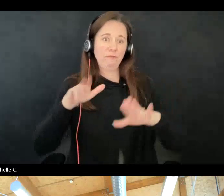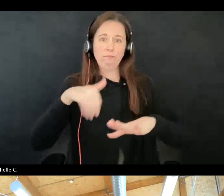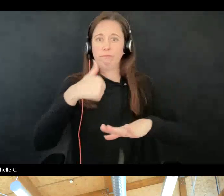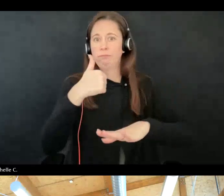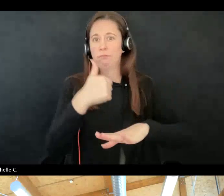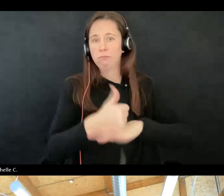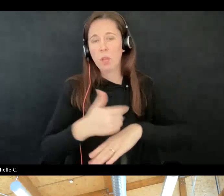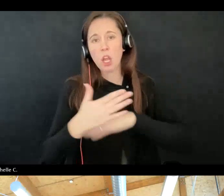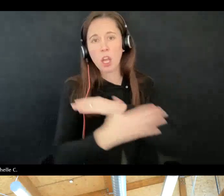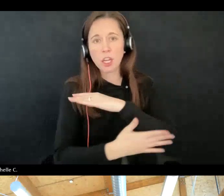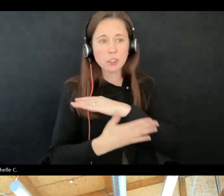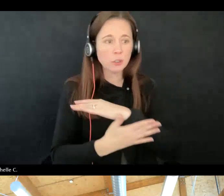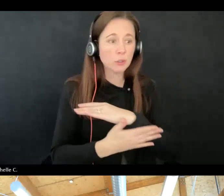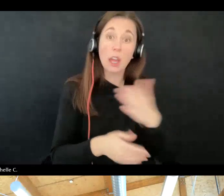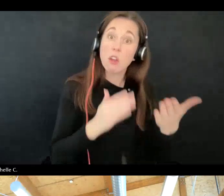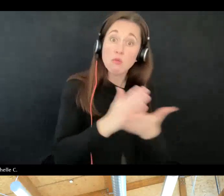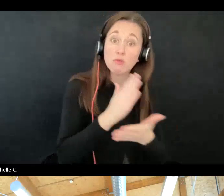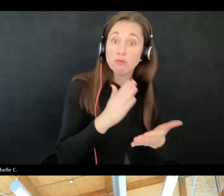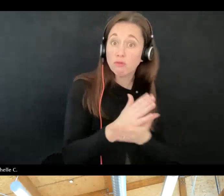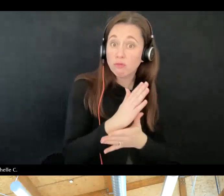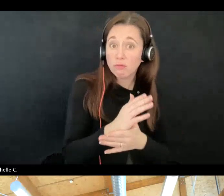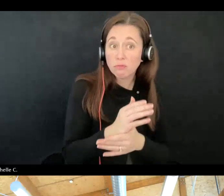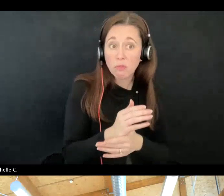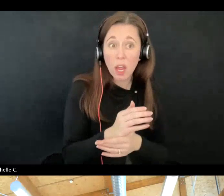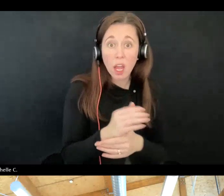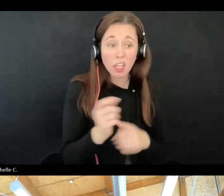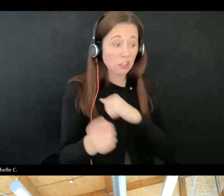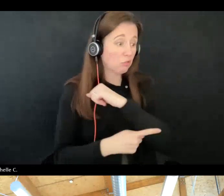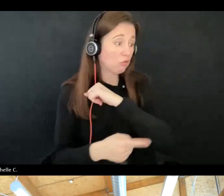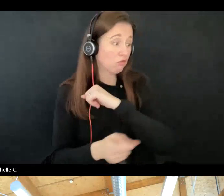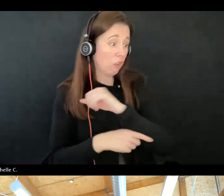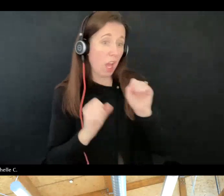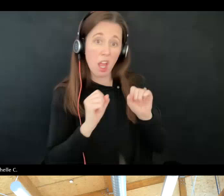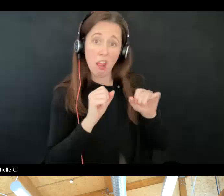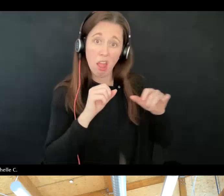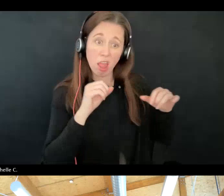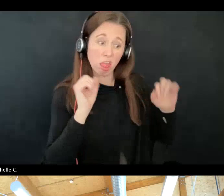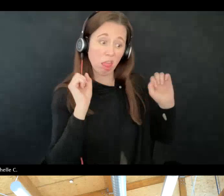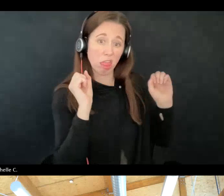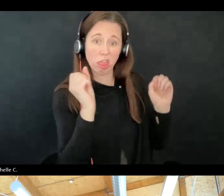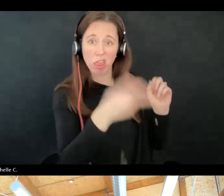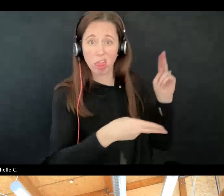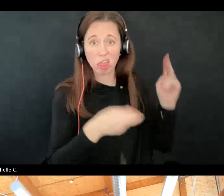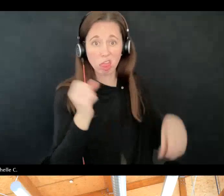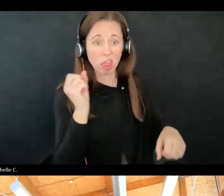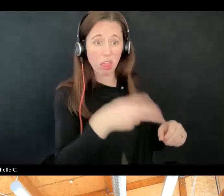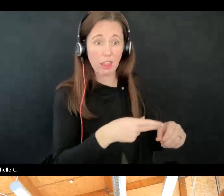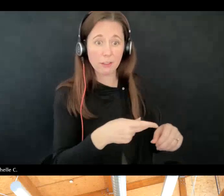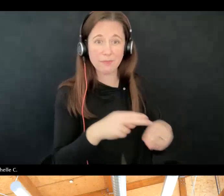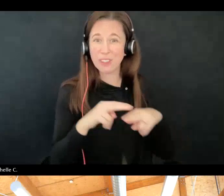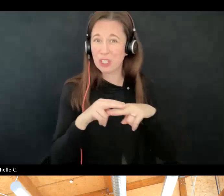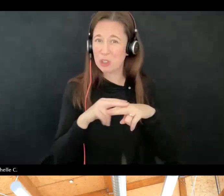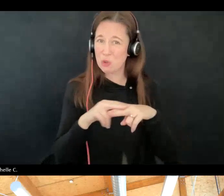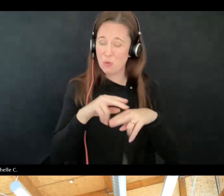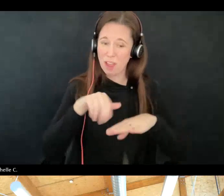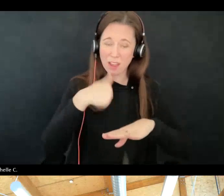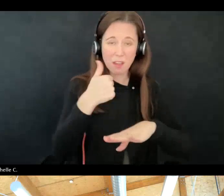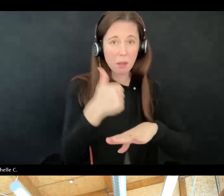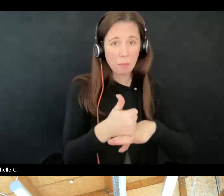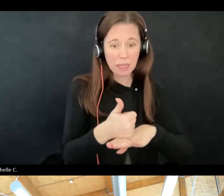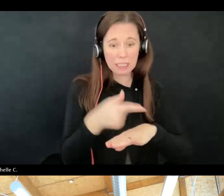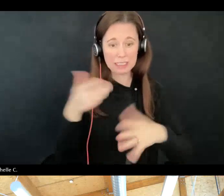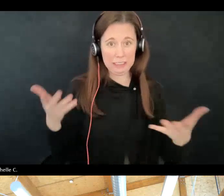pollute, right? America, some of our biggest environmental degradation took place when we were building our railroads and when we were building